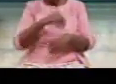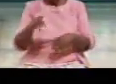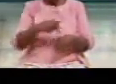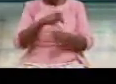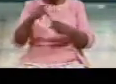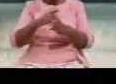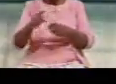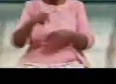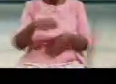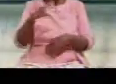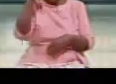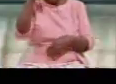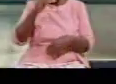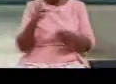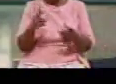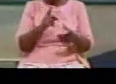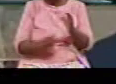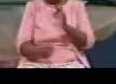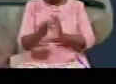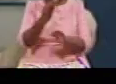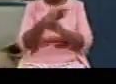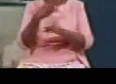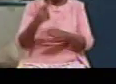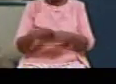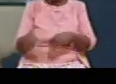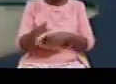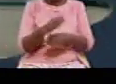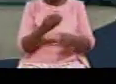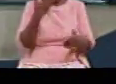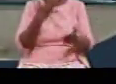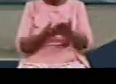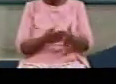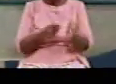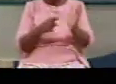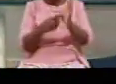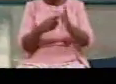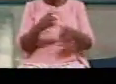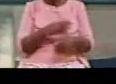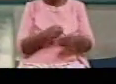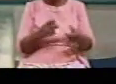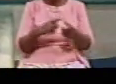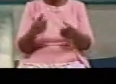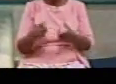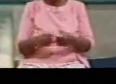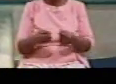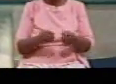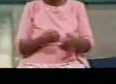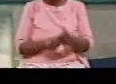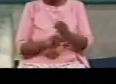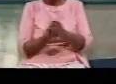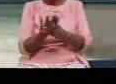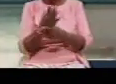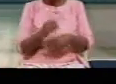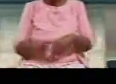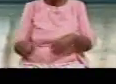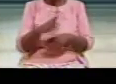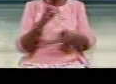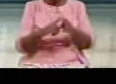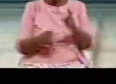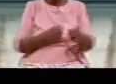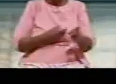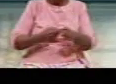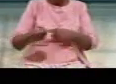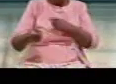And instead of the mentor and the trainer developing them, He torments them. The mentors